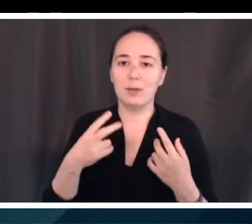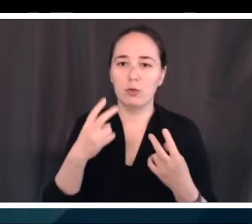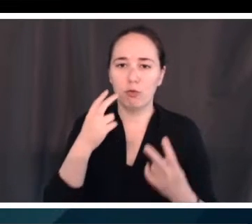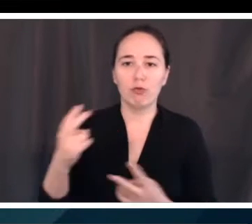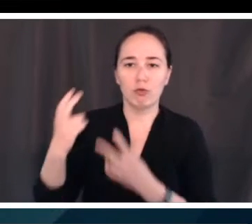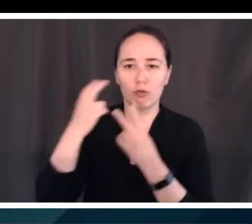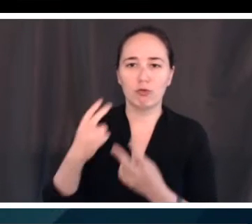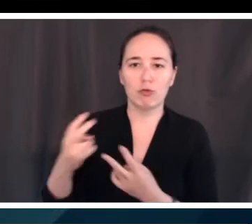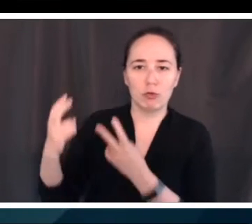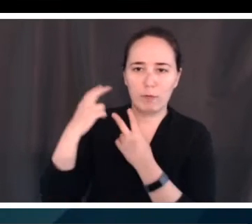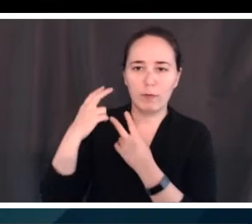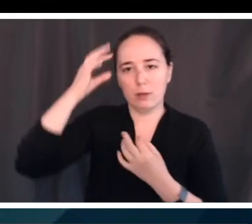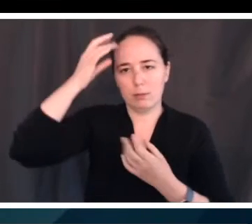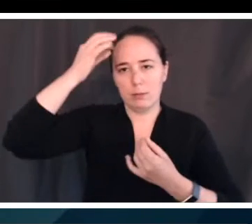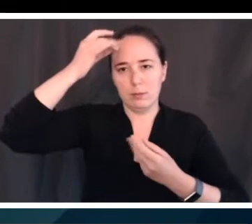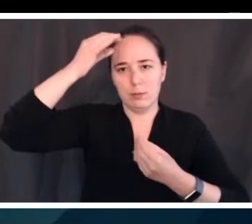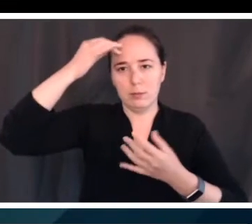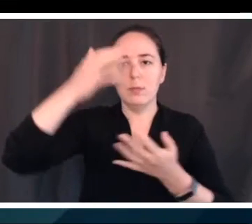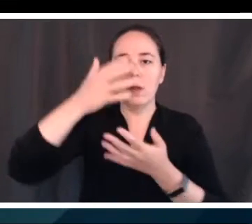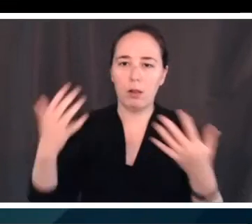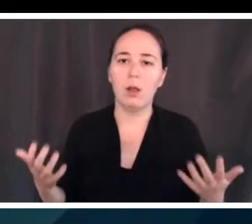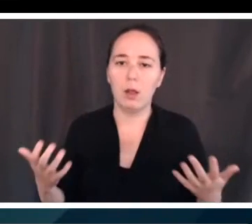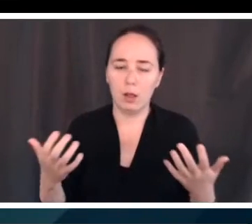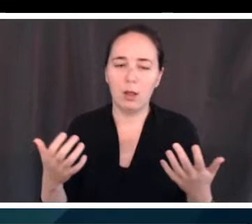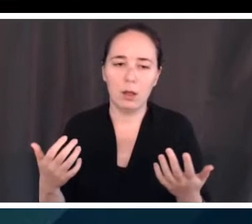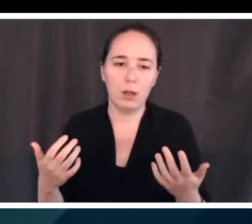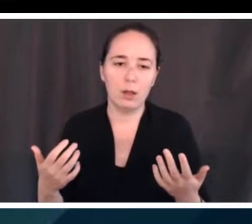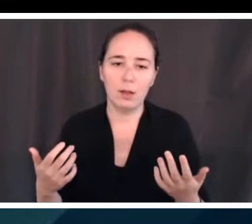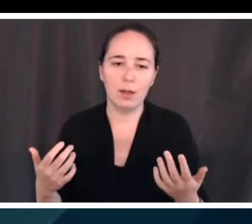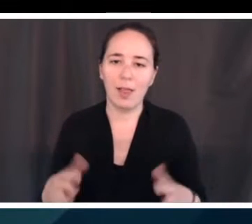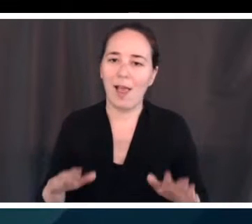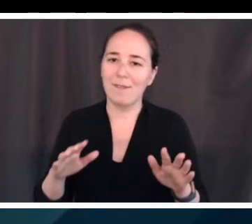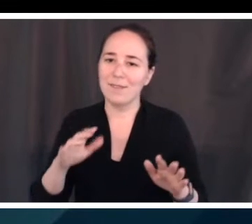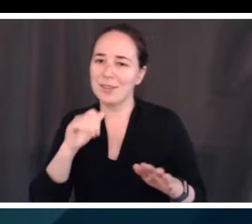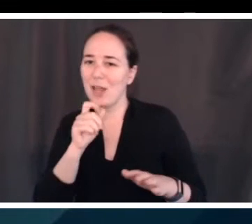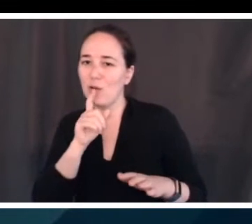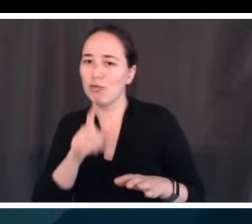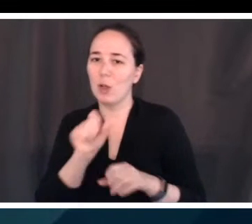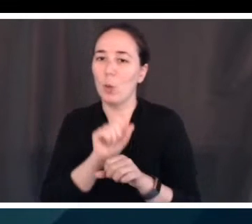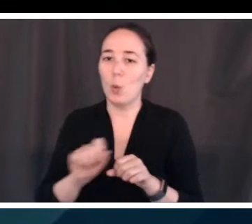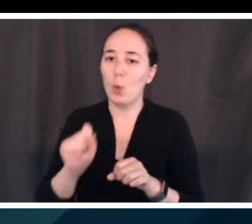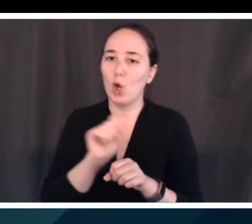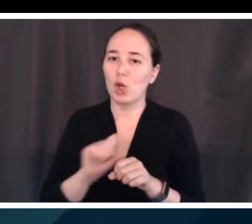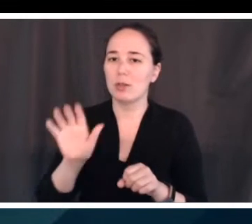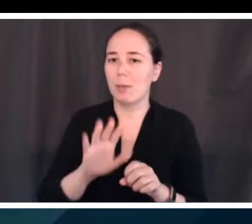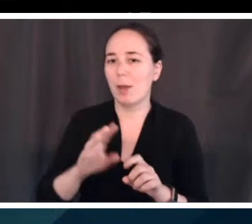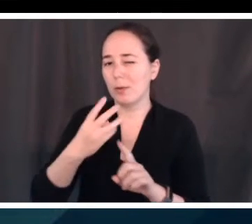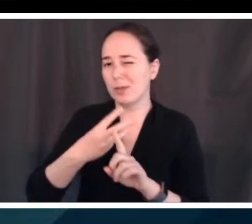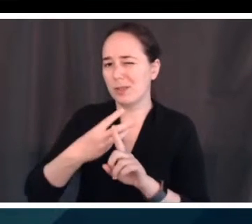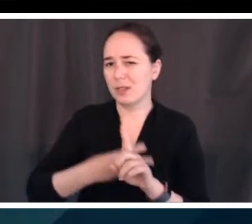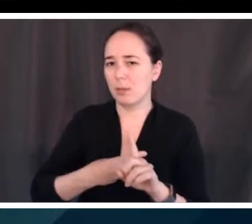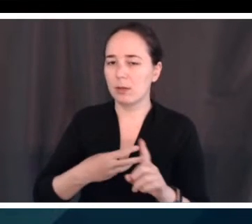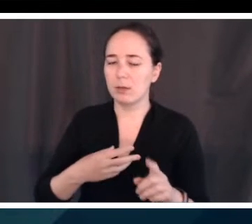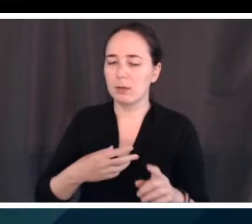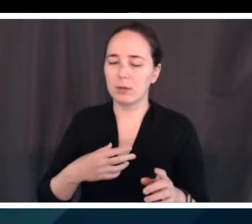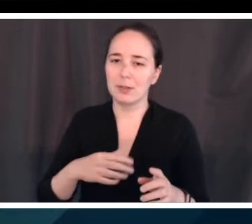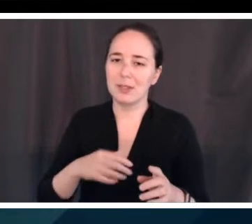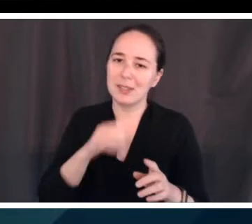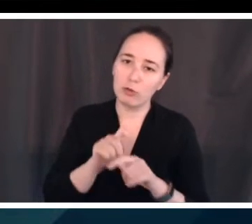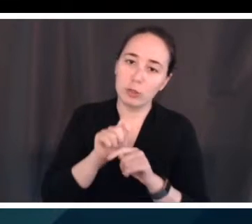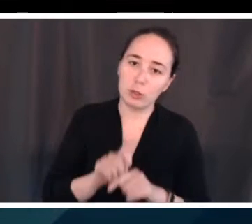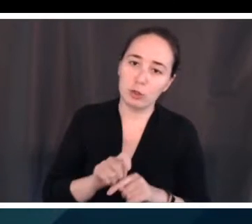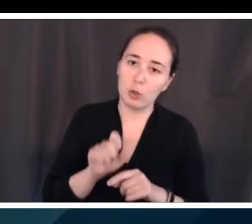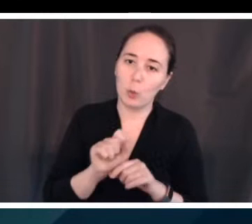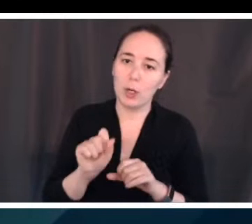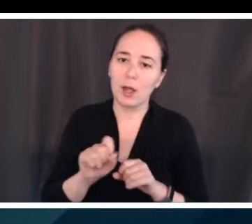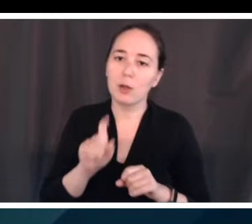I haven't, really worked in the traditional sense in about 6 months, and I was really looking forward